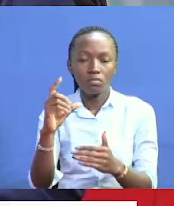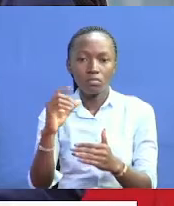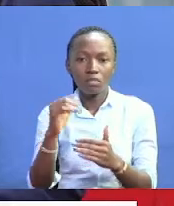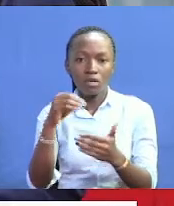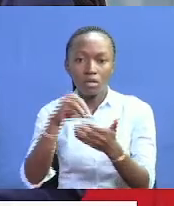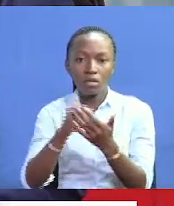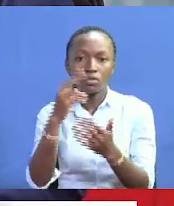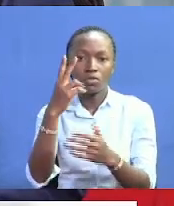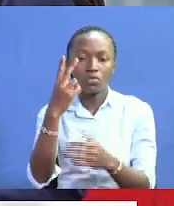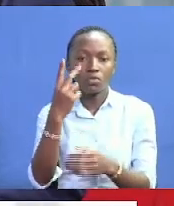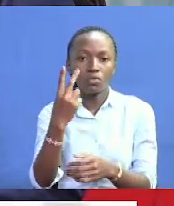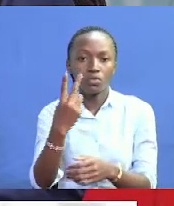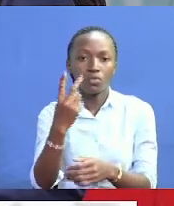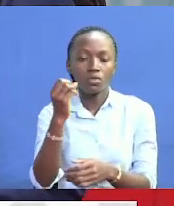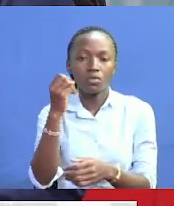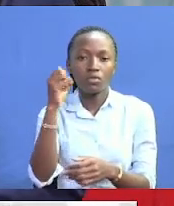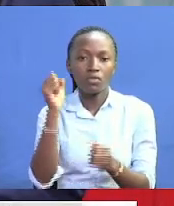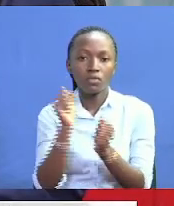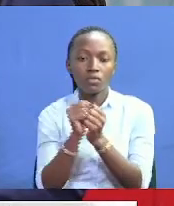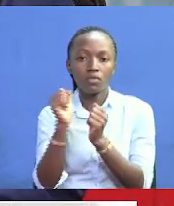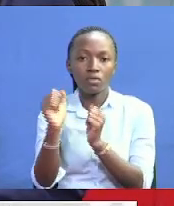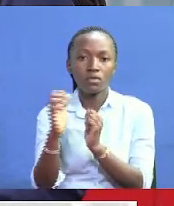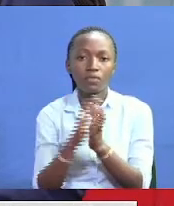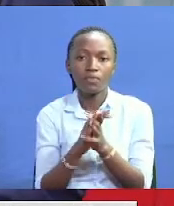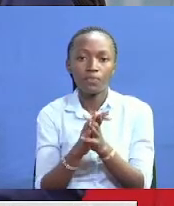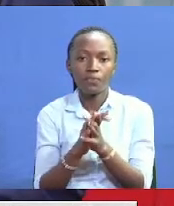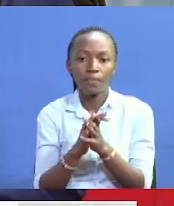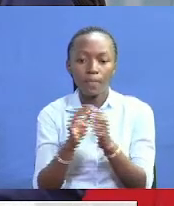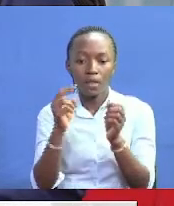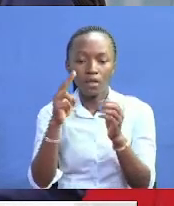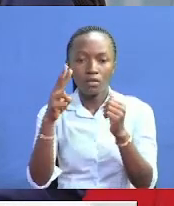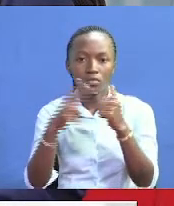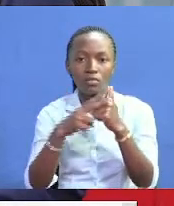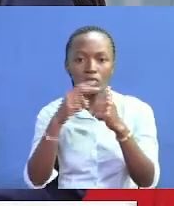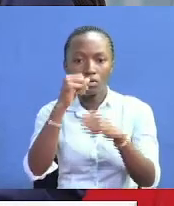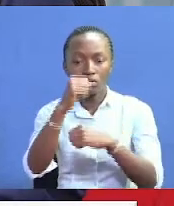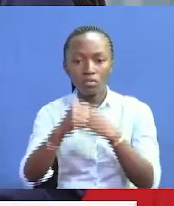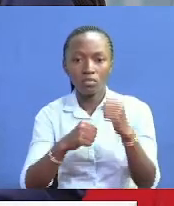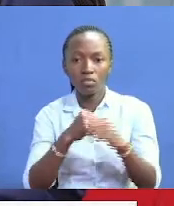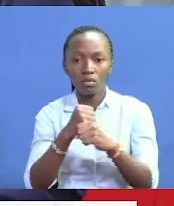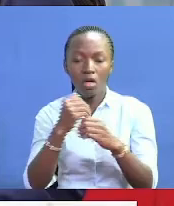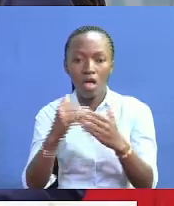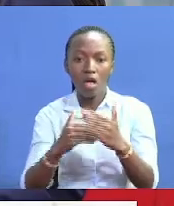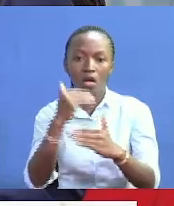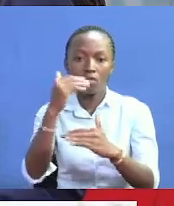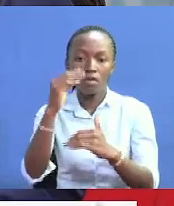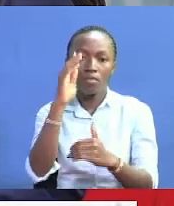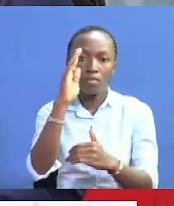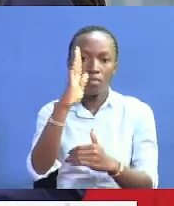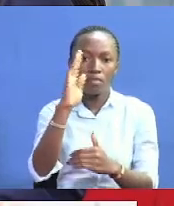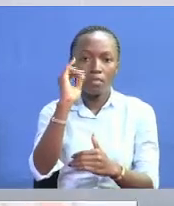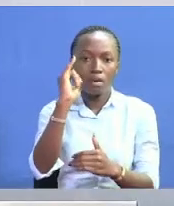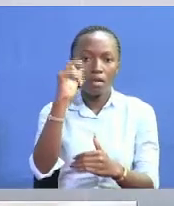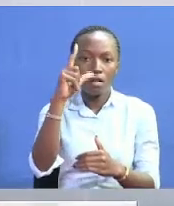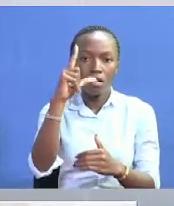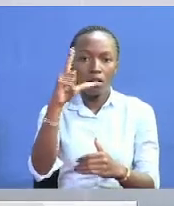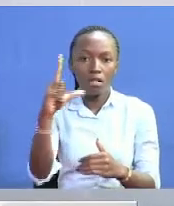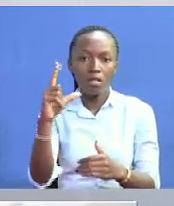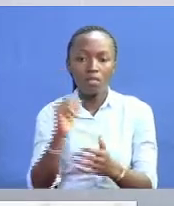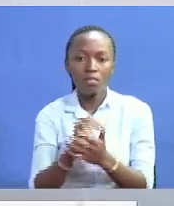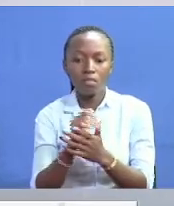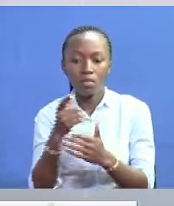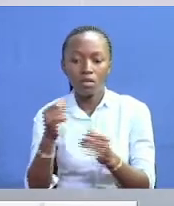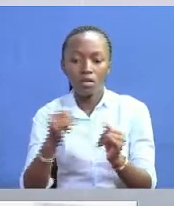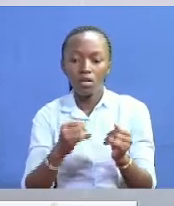Garissa Township, Aden Duale. So it's 7 years down the memory lane since this bill was introduced to Parliament.